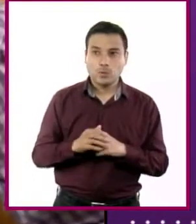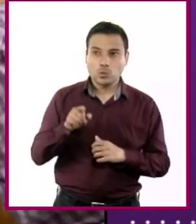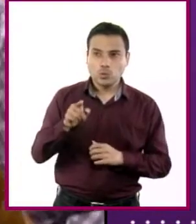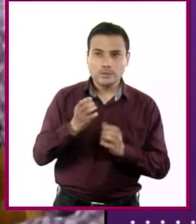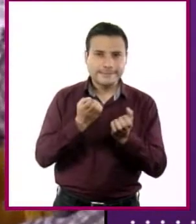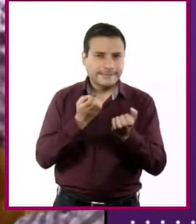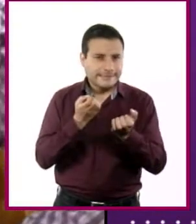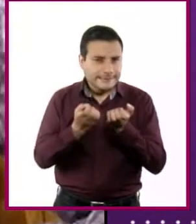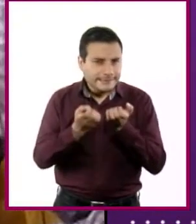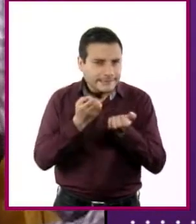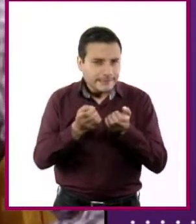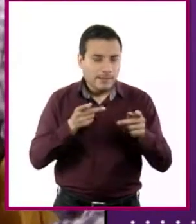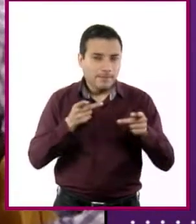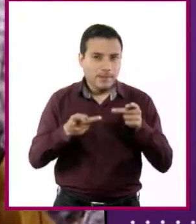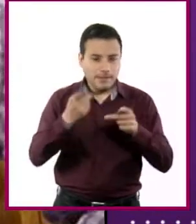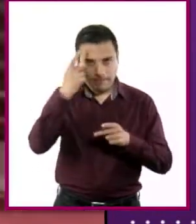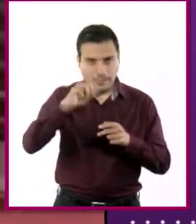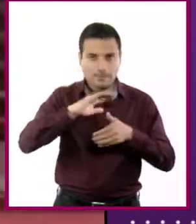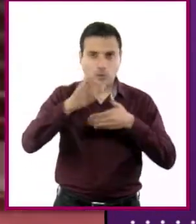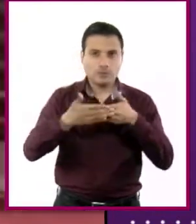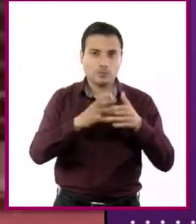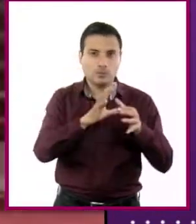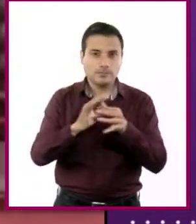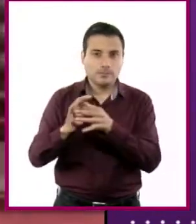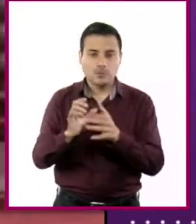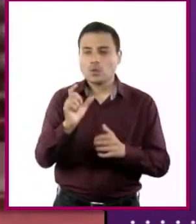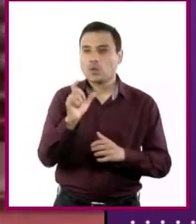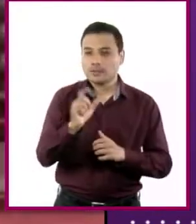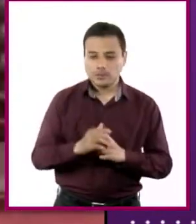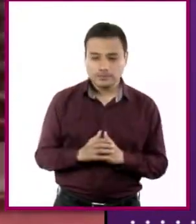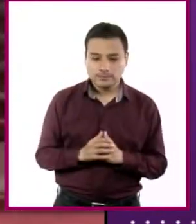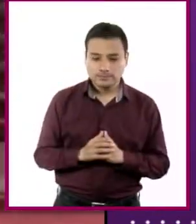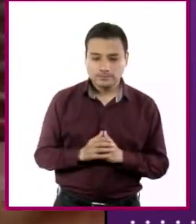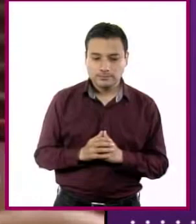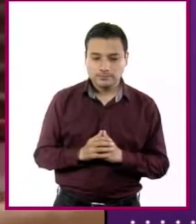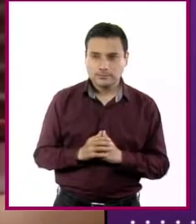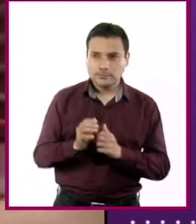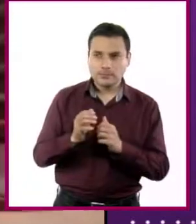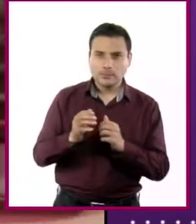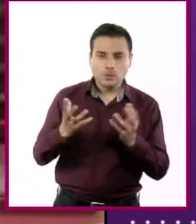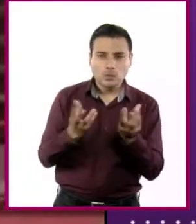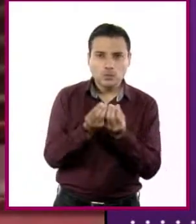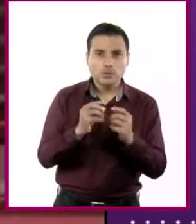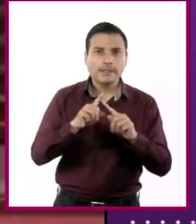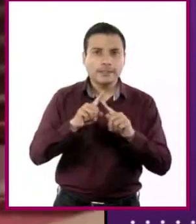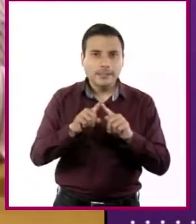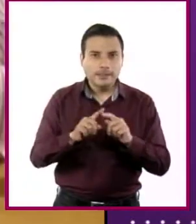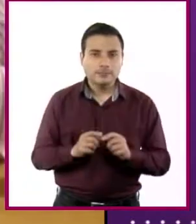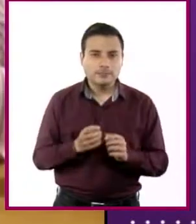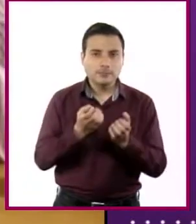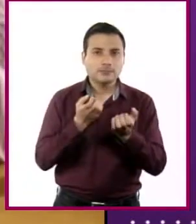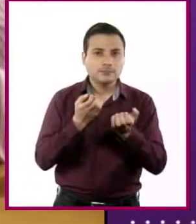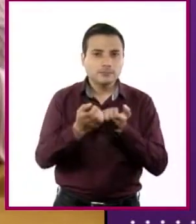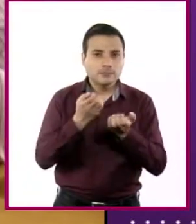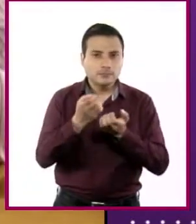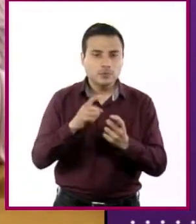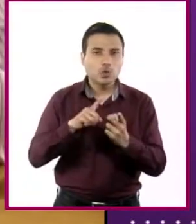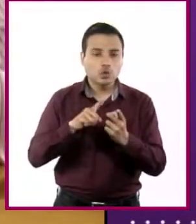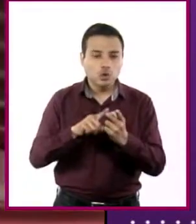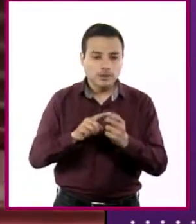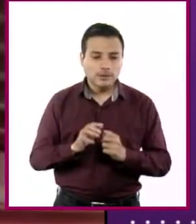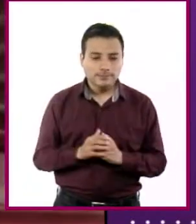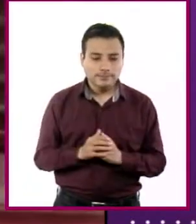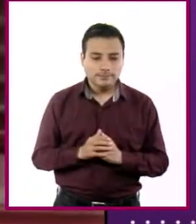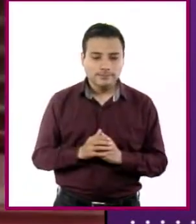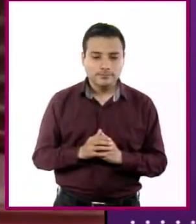for the Olympic Games? Who will you take with you? Where will you train? Which Olympic sports